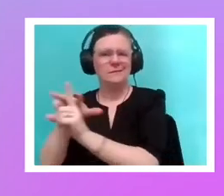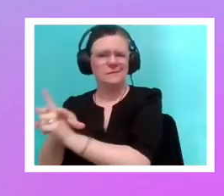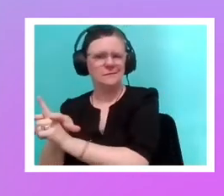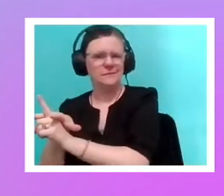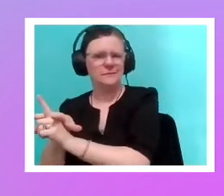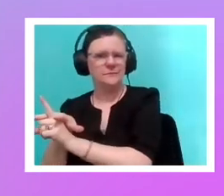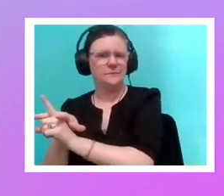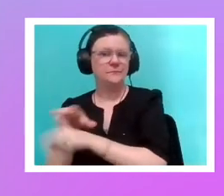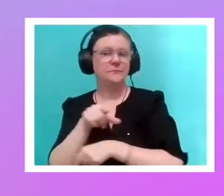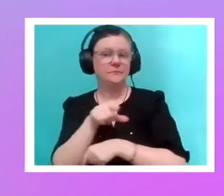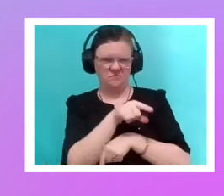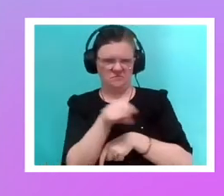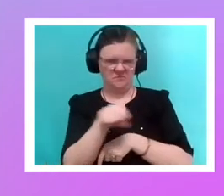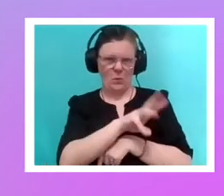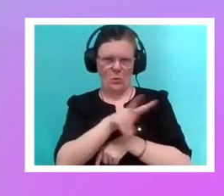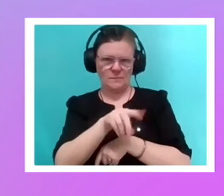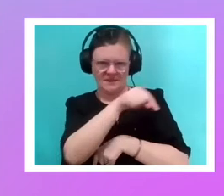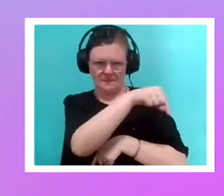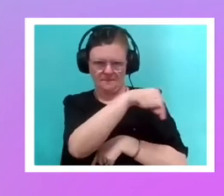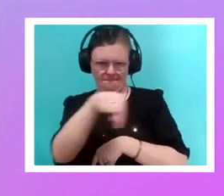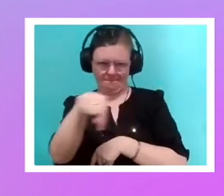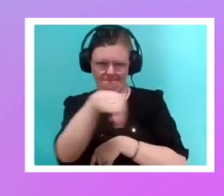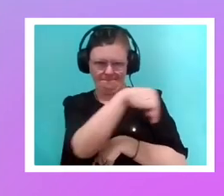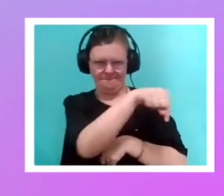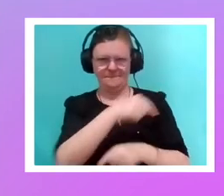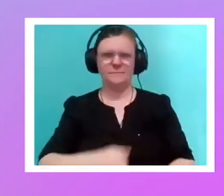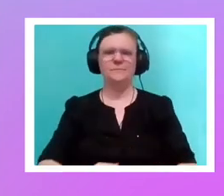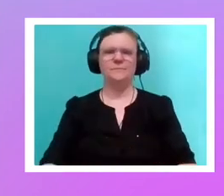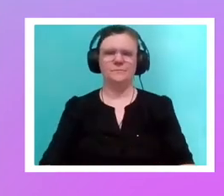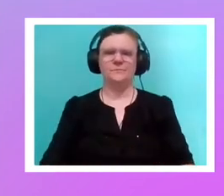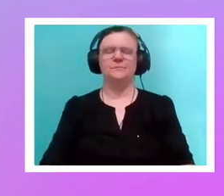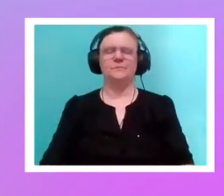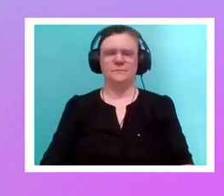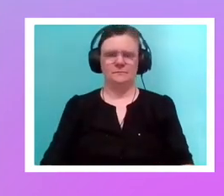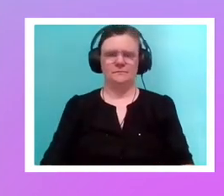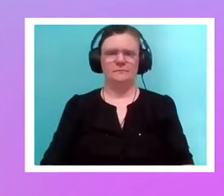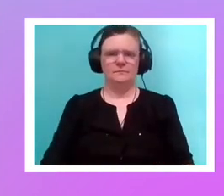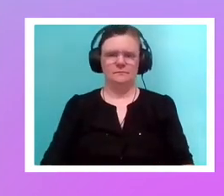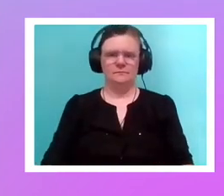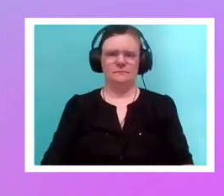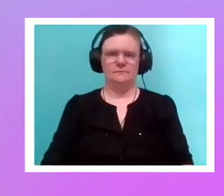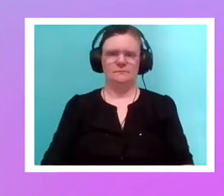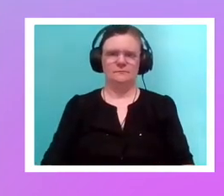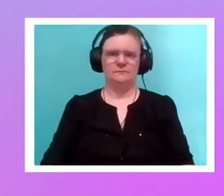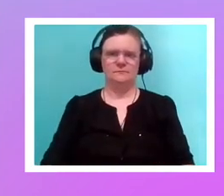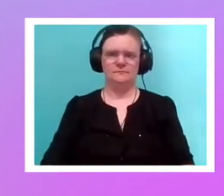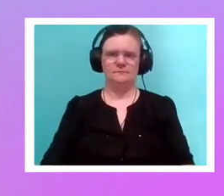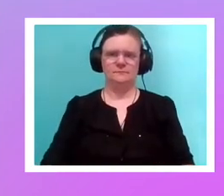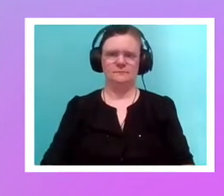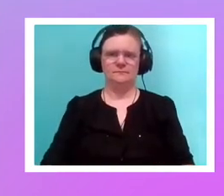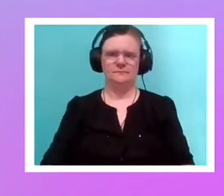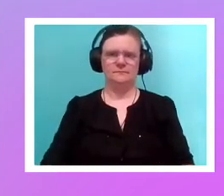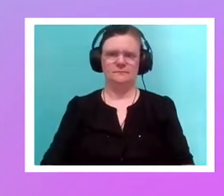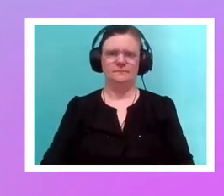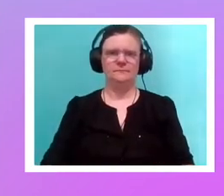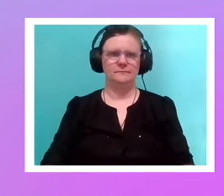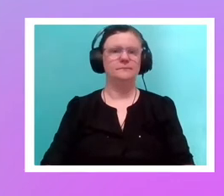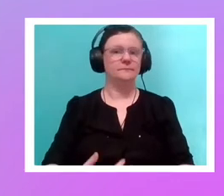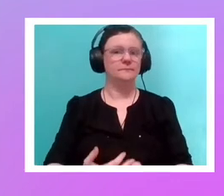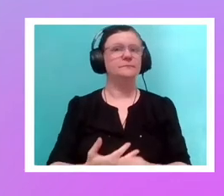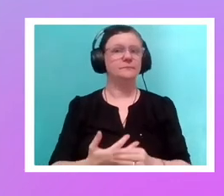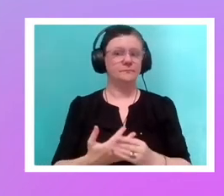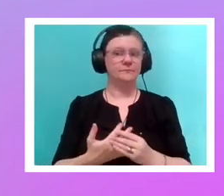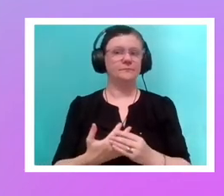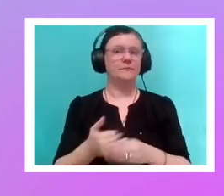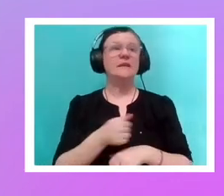They're available at github.com/UK Home Office/posters. they've been translated